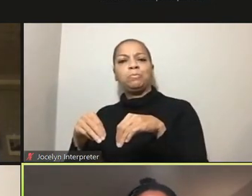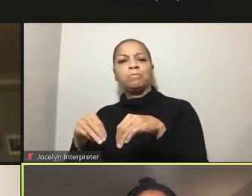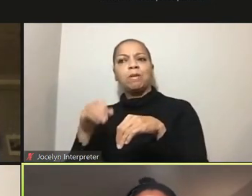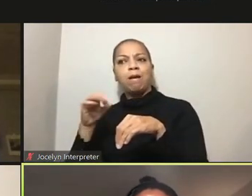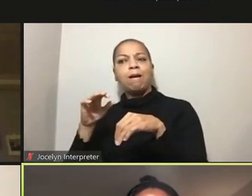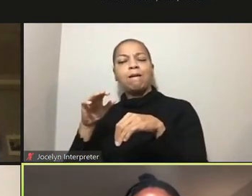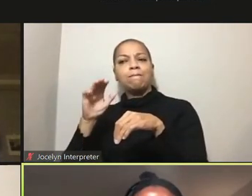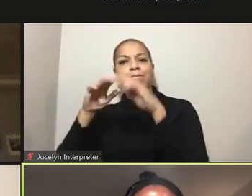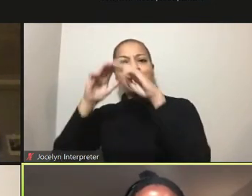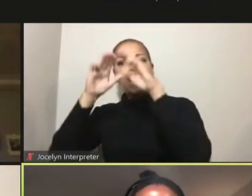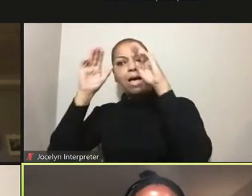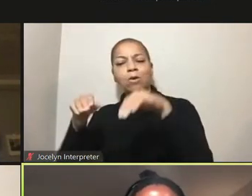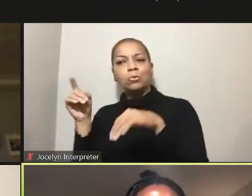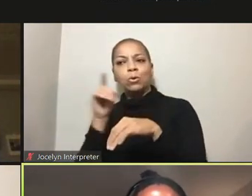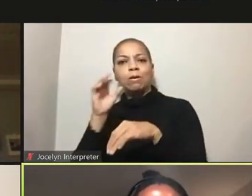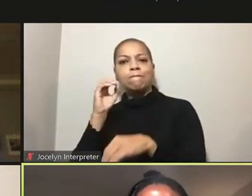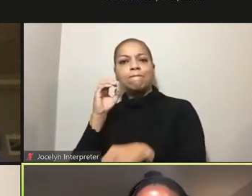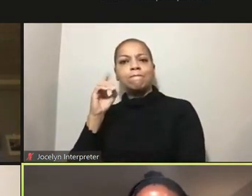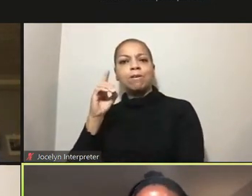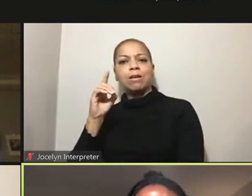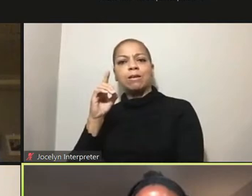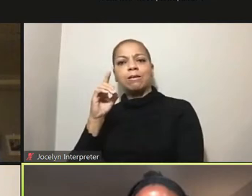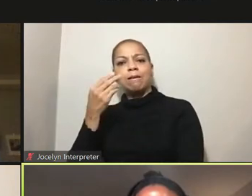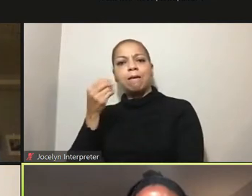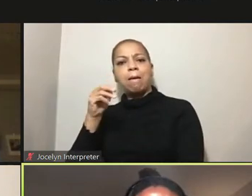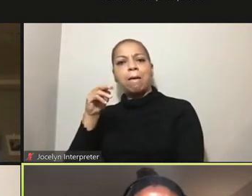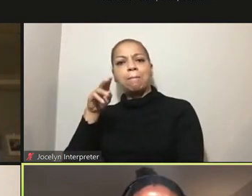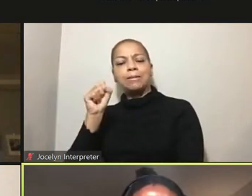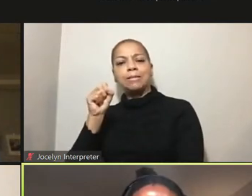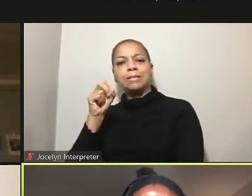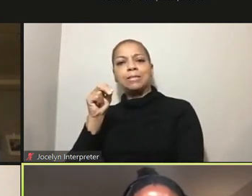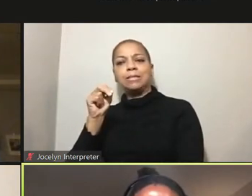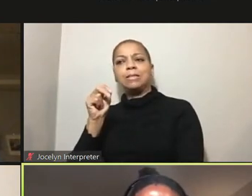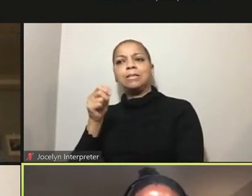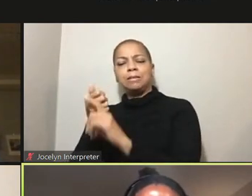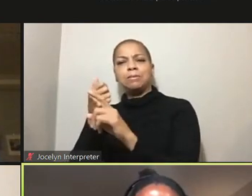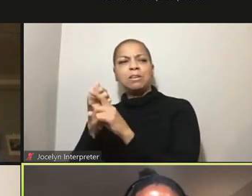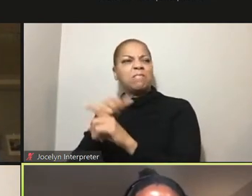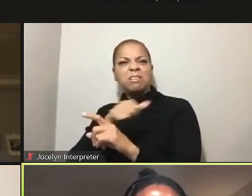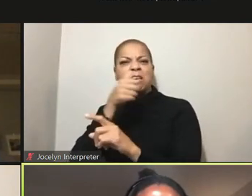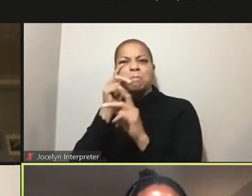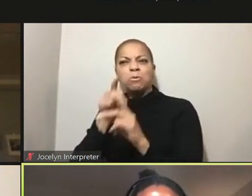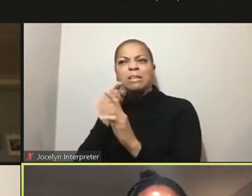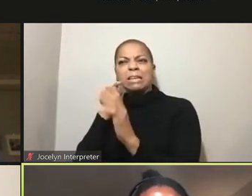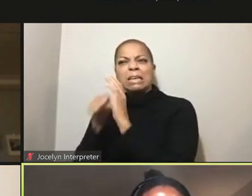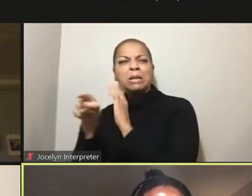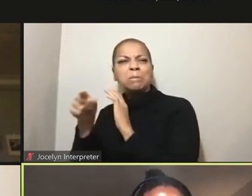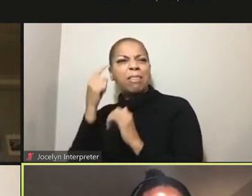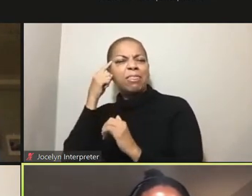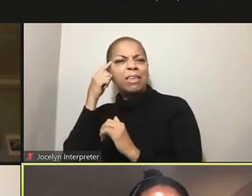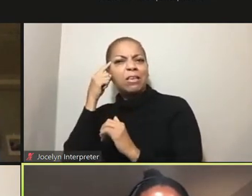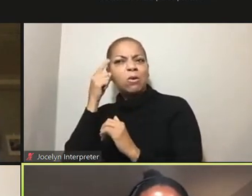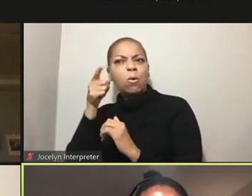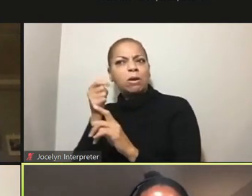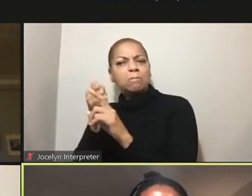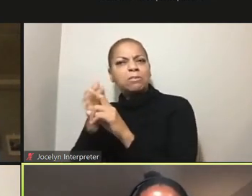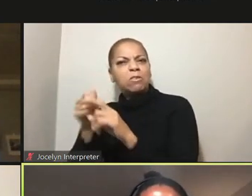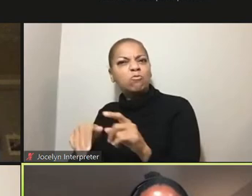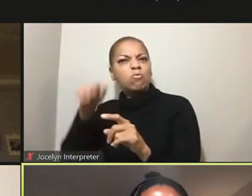where Chairman Hampton was assassinated, I think, or built or raised as a